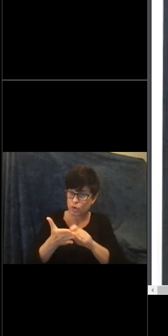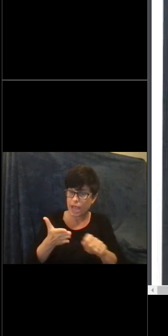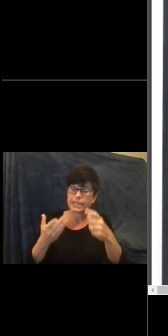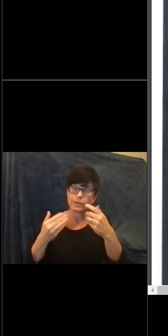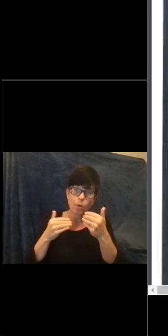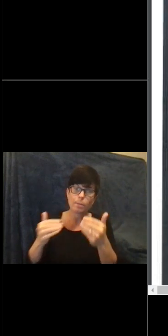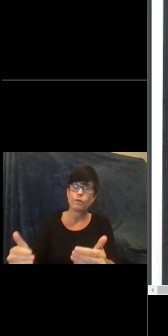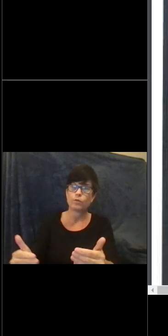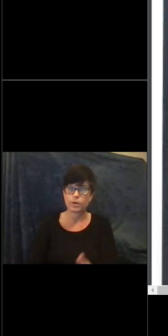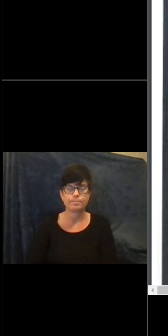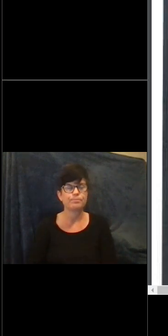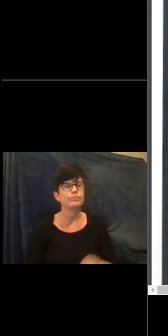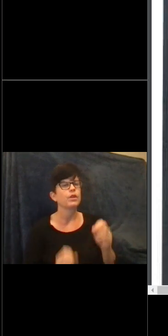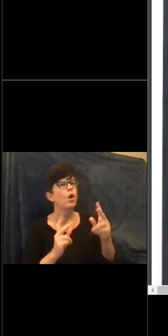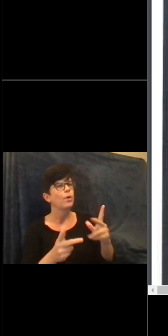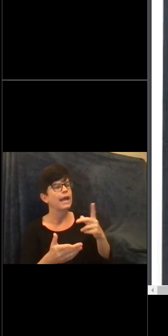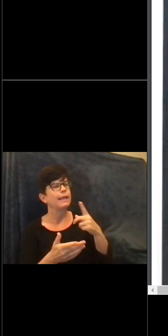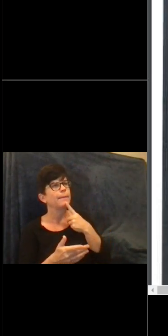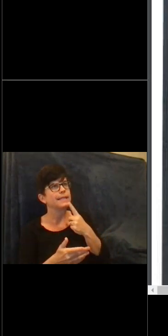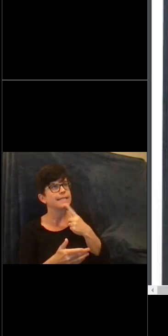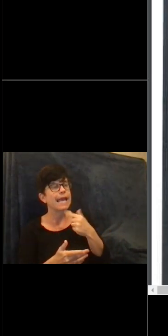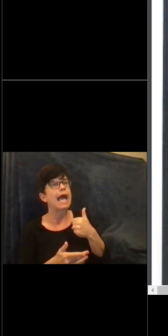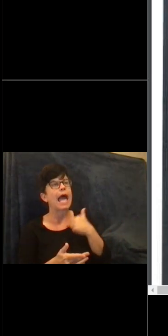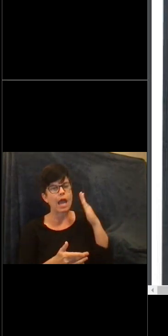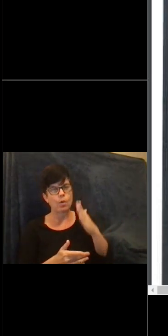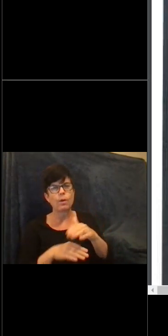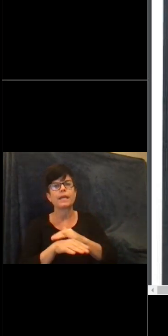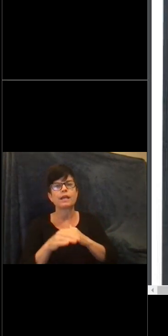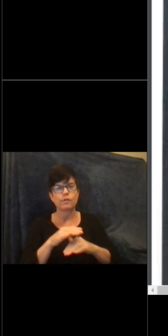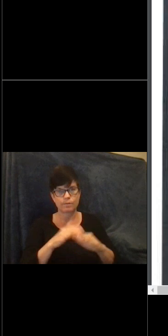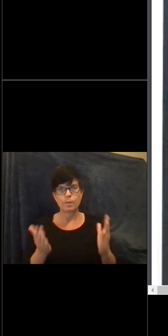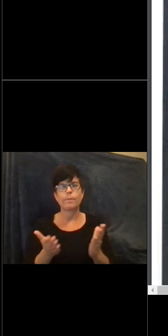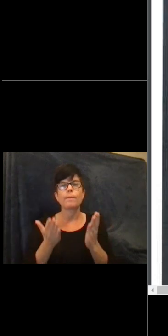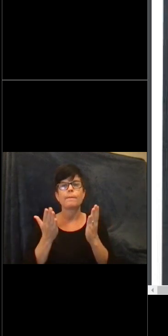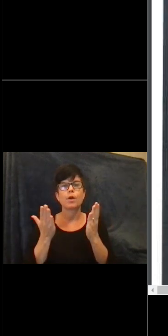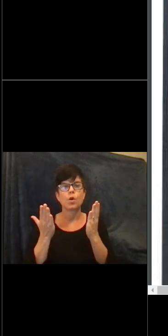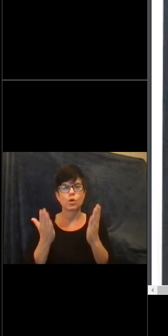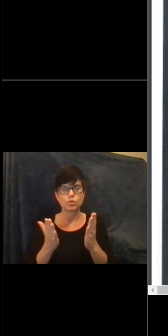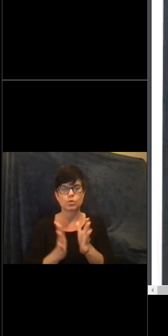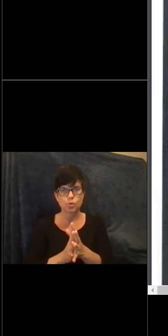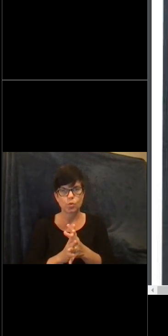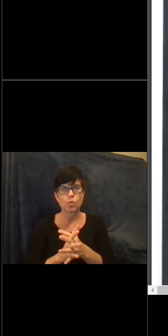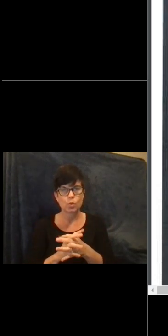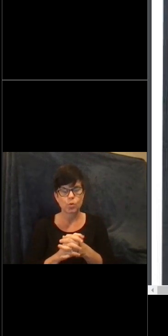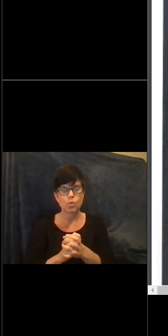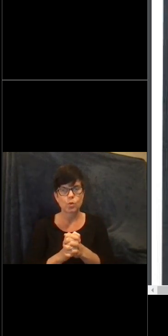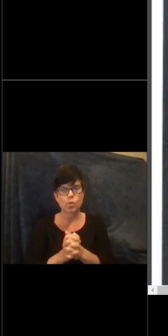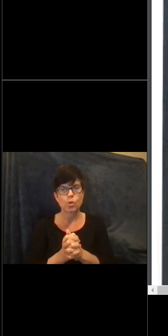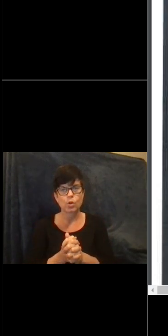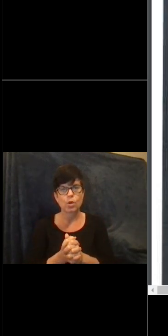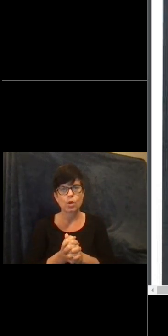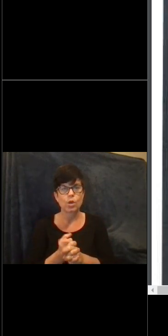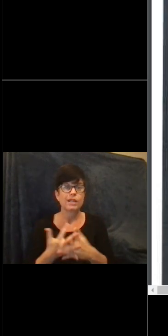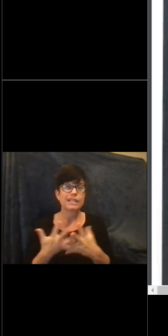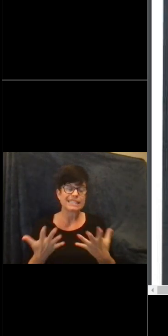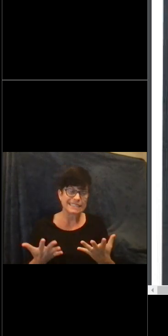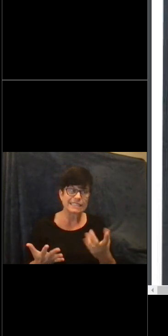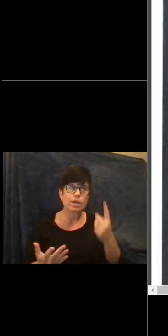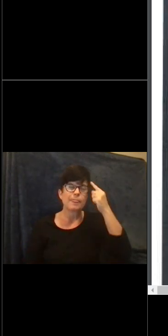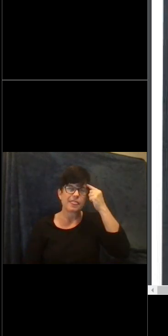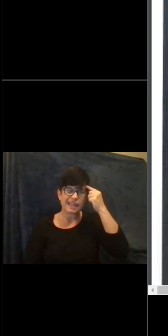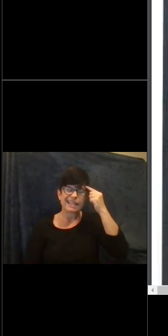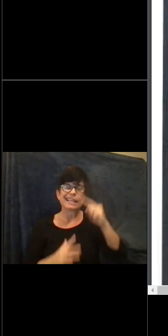Let me just chime in and say that I would be comfortable with the proposal here. I would just, as my initial thought,